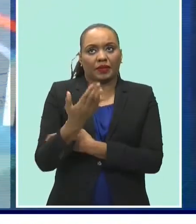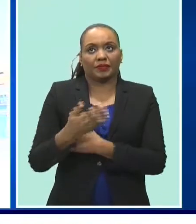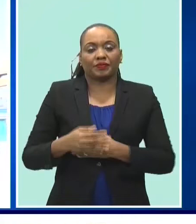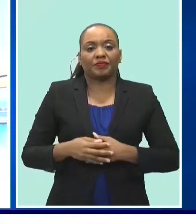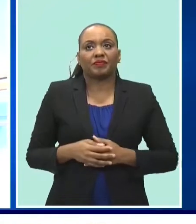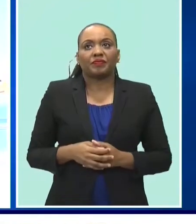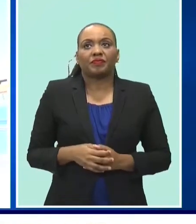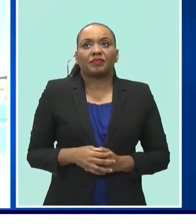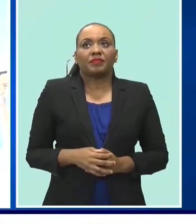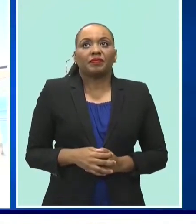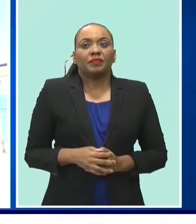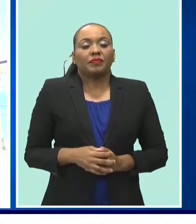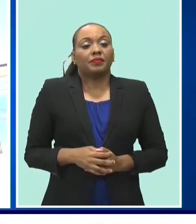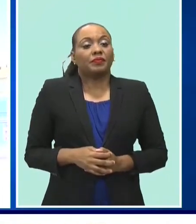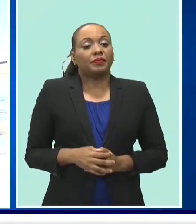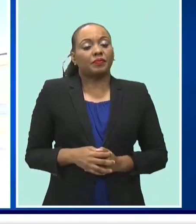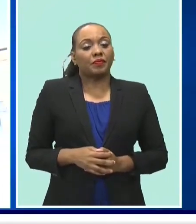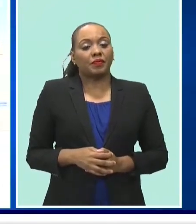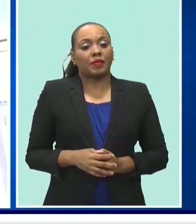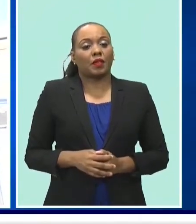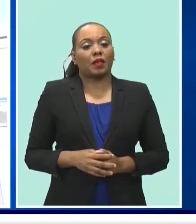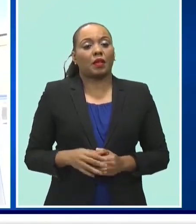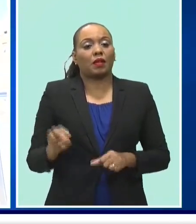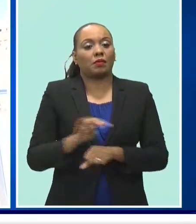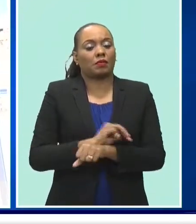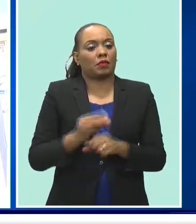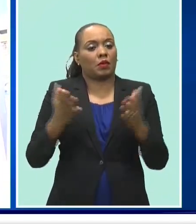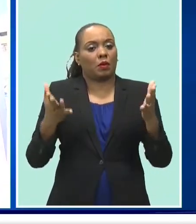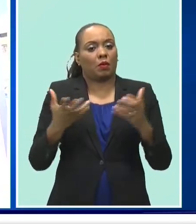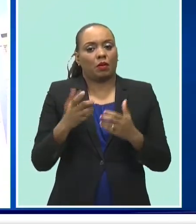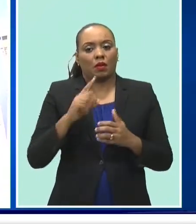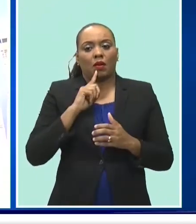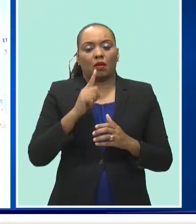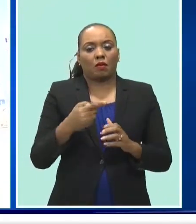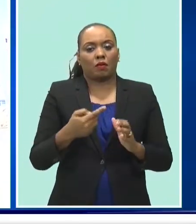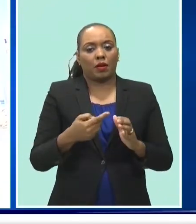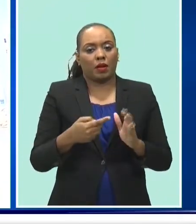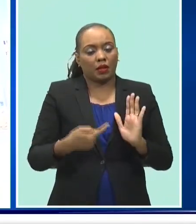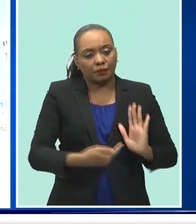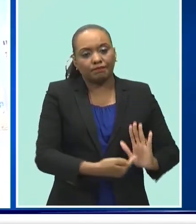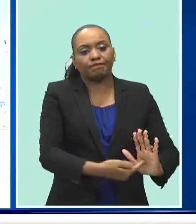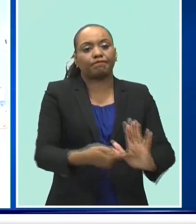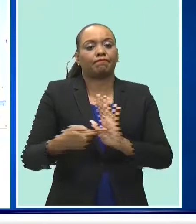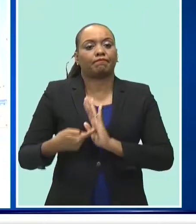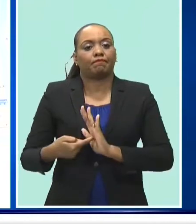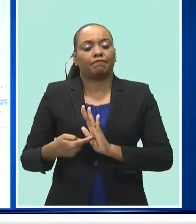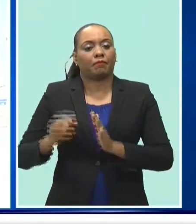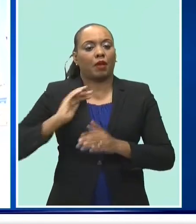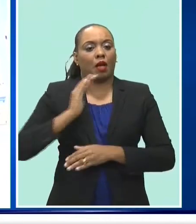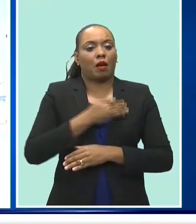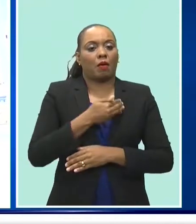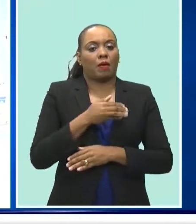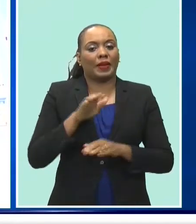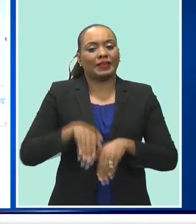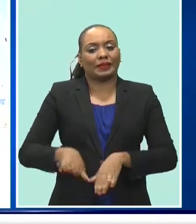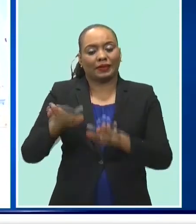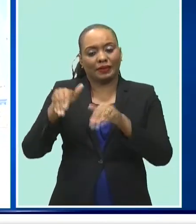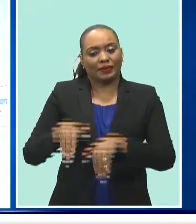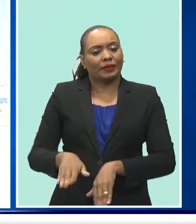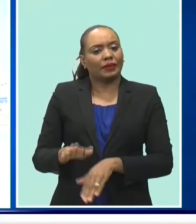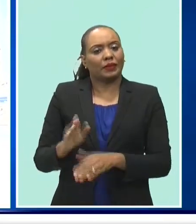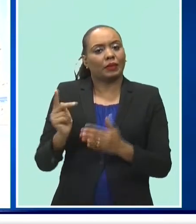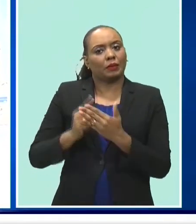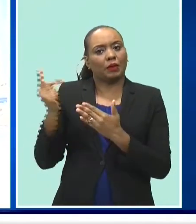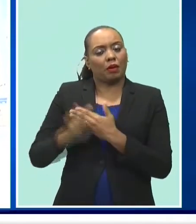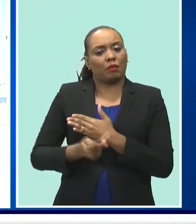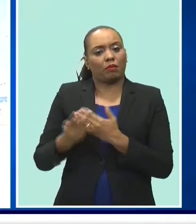The ministry is currently in discussion about building out our maritime program. We hope to, at some point, partner